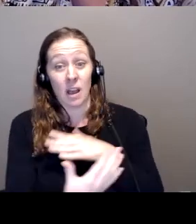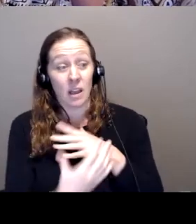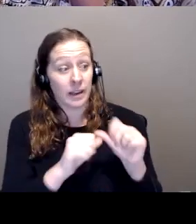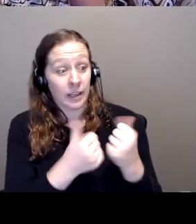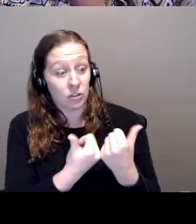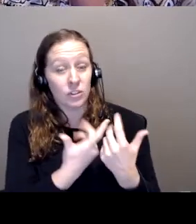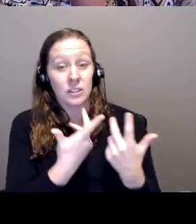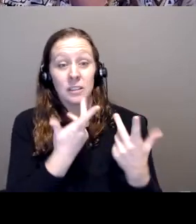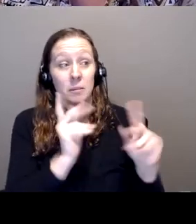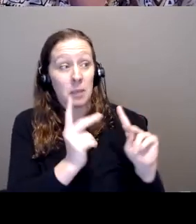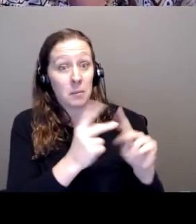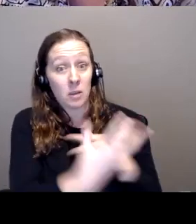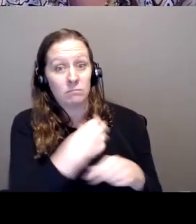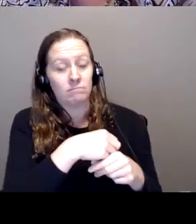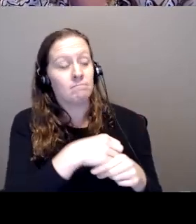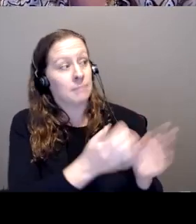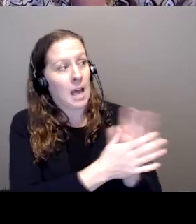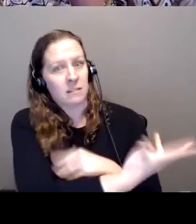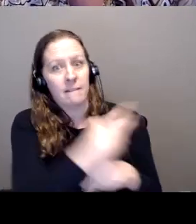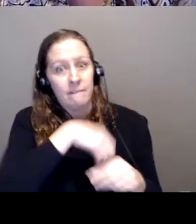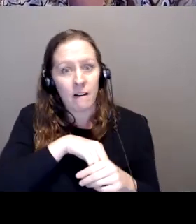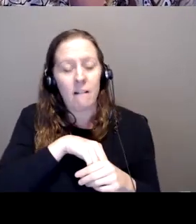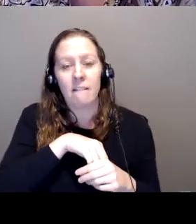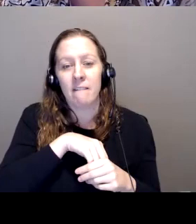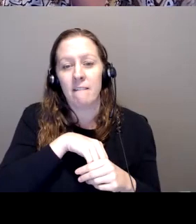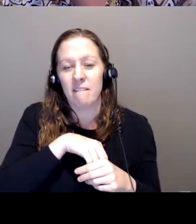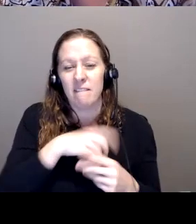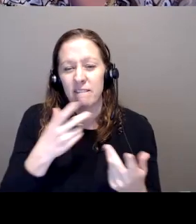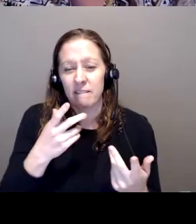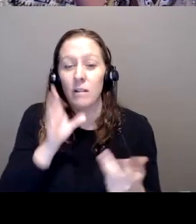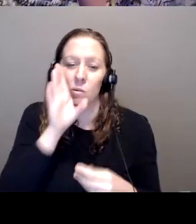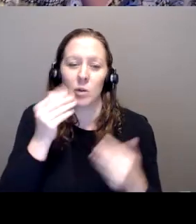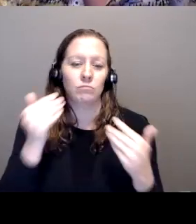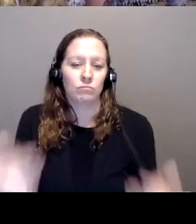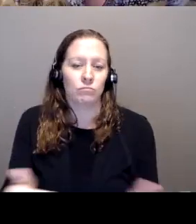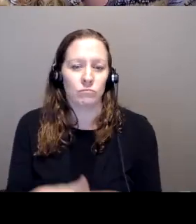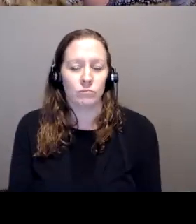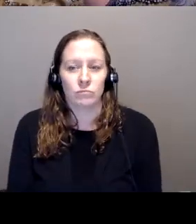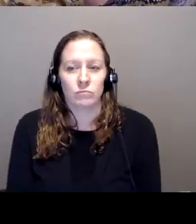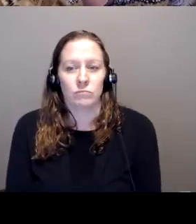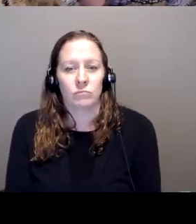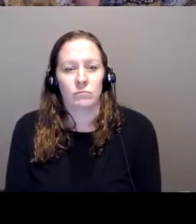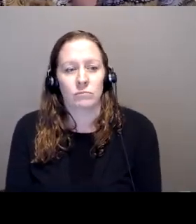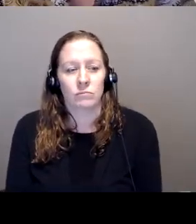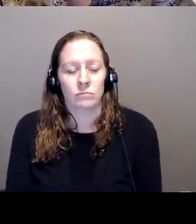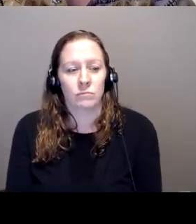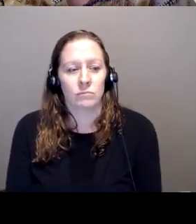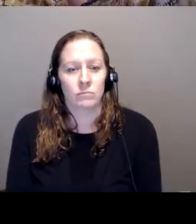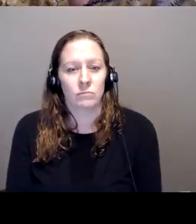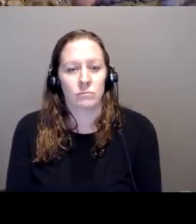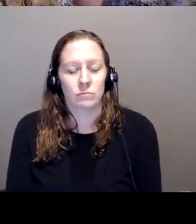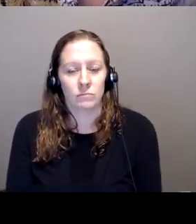agencies to participate in the process in some way or another. We also ensure